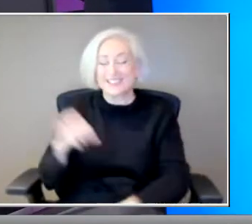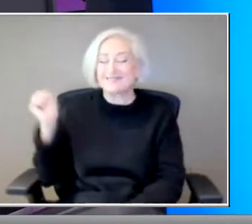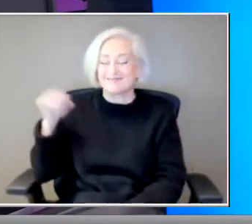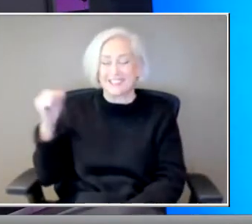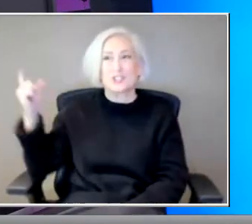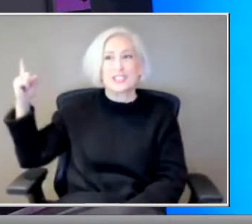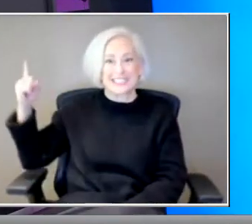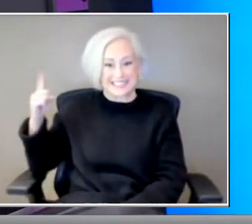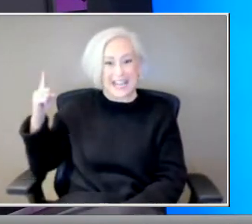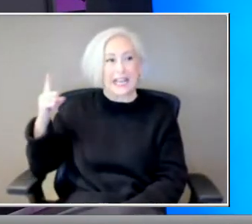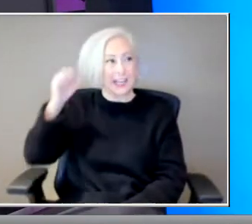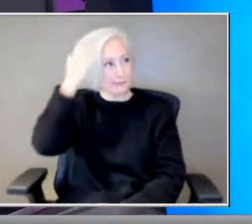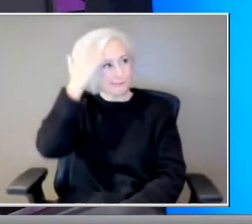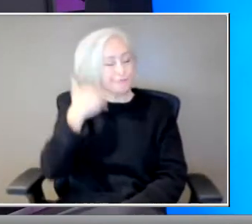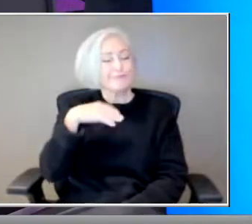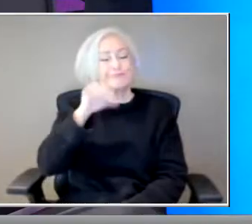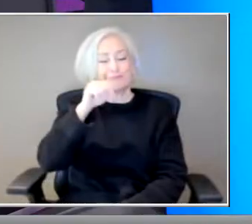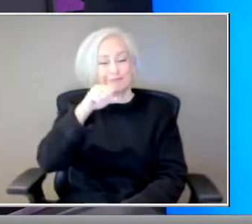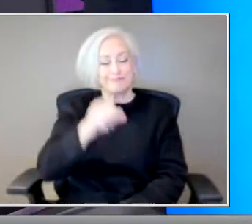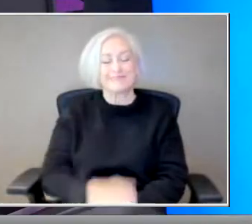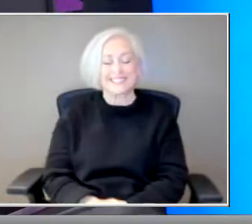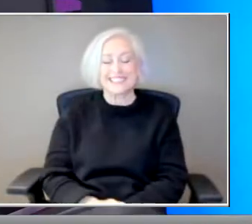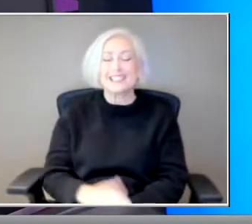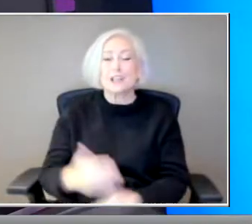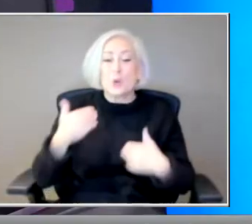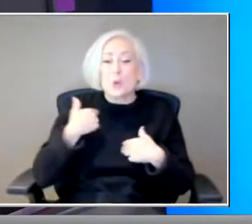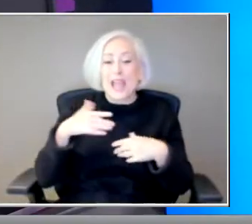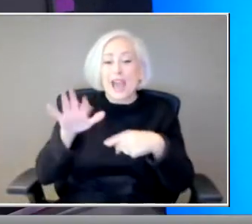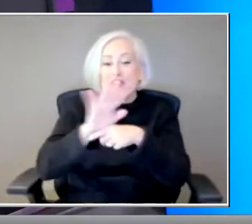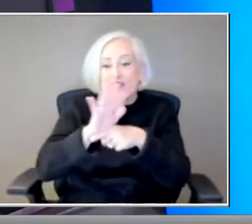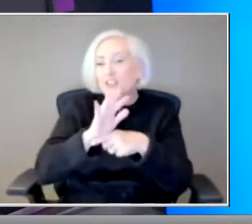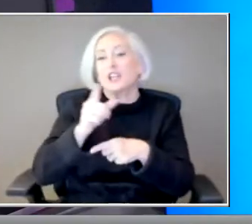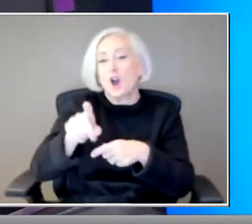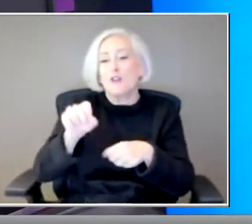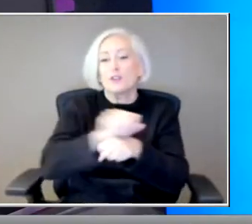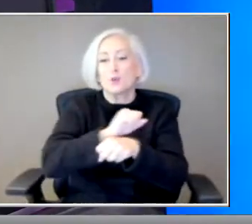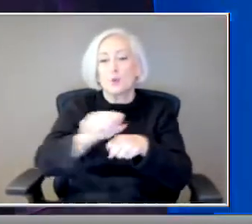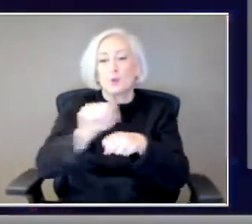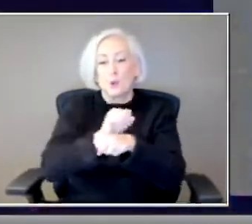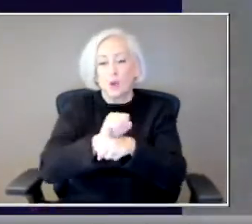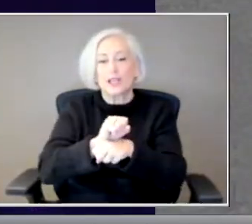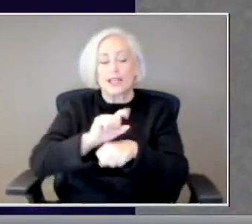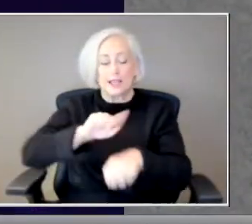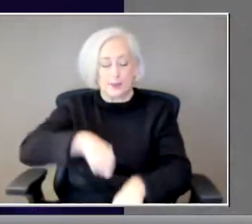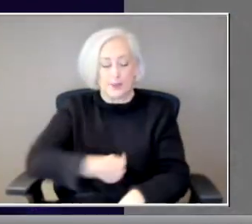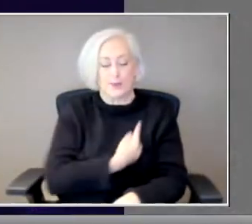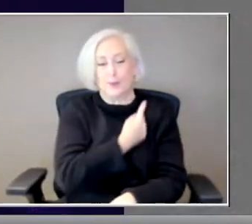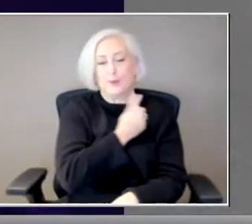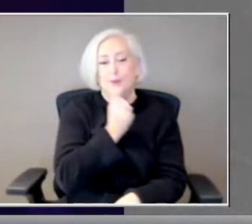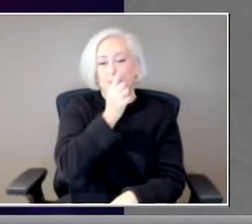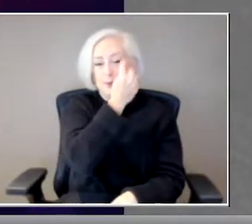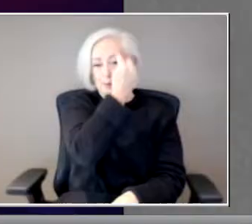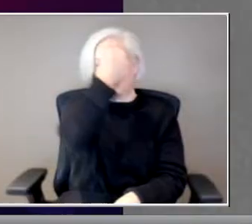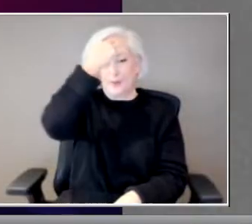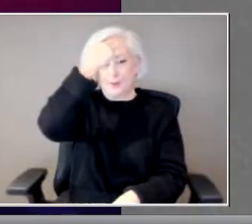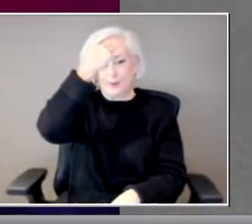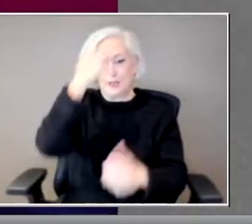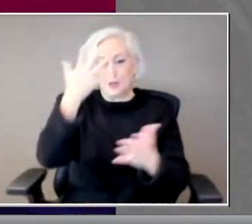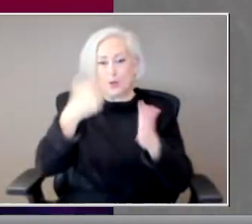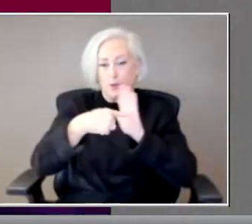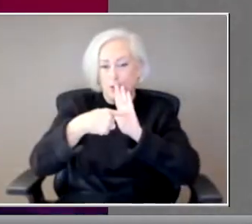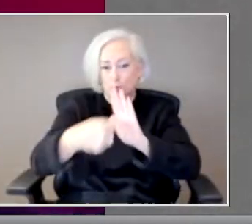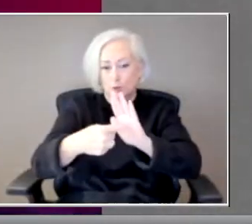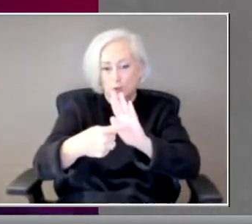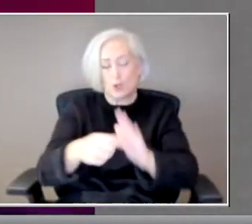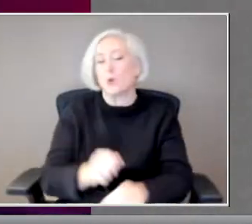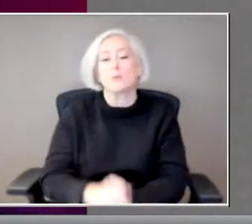Yes, yes. We also have video of you working the catheter inside the brain. We want to take that. This video is